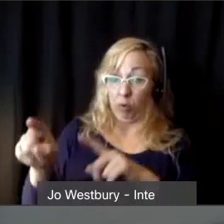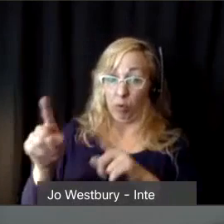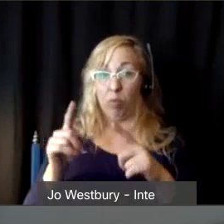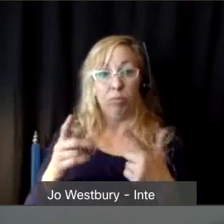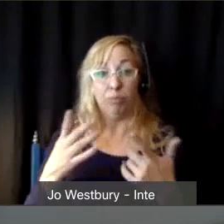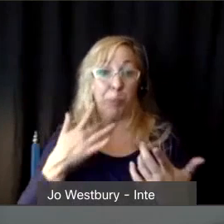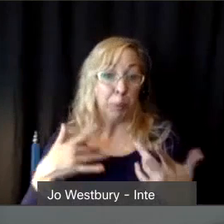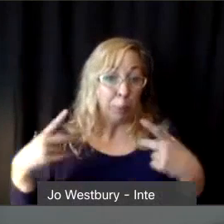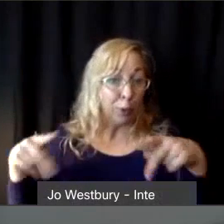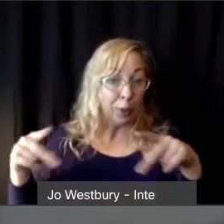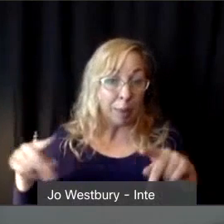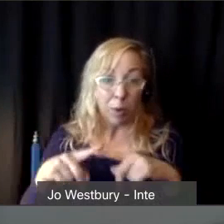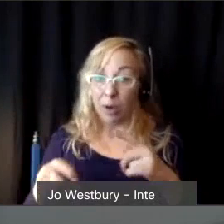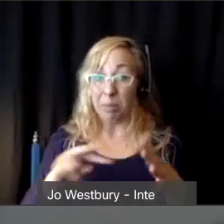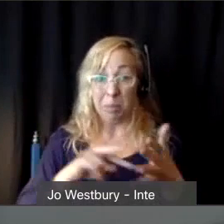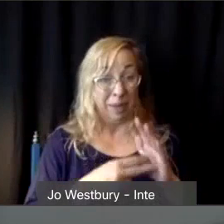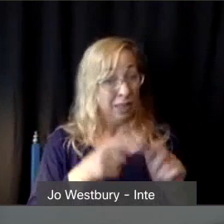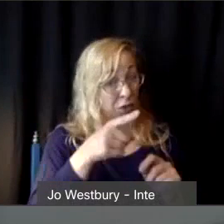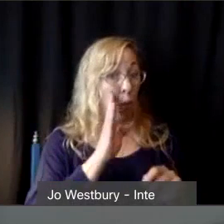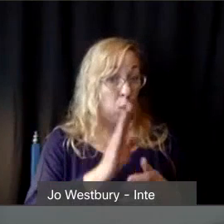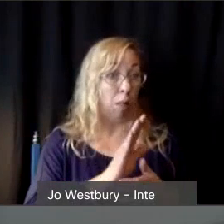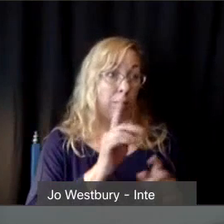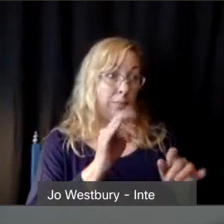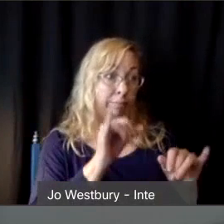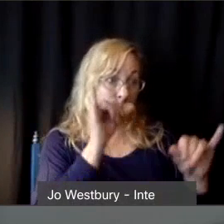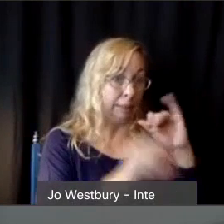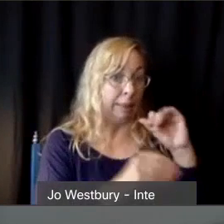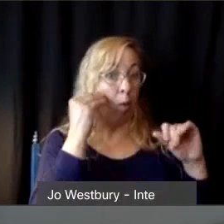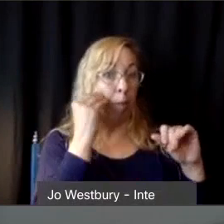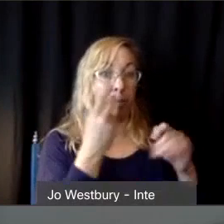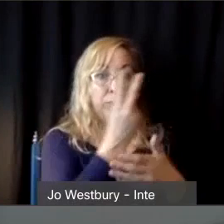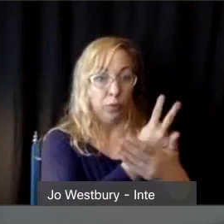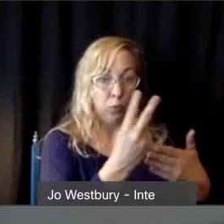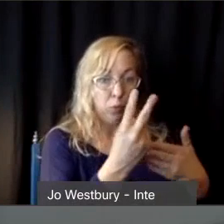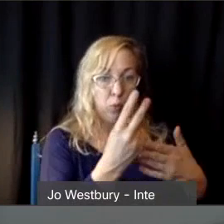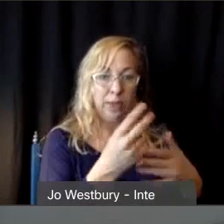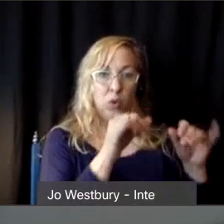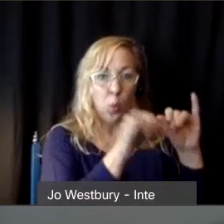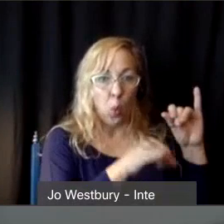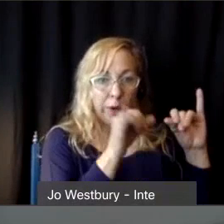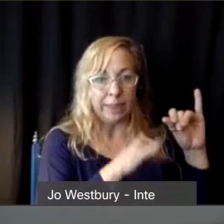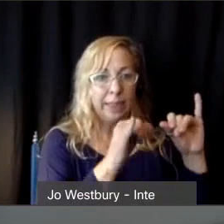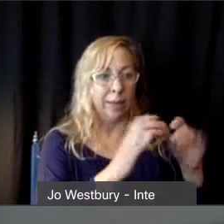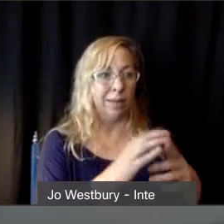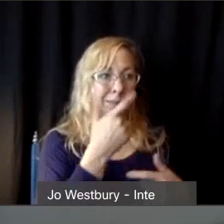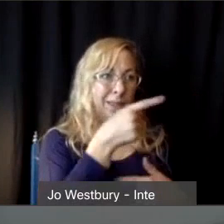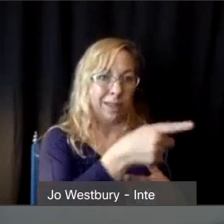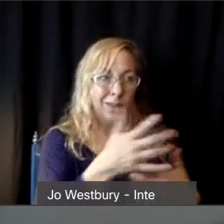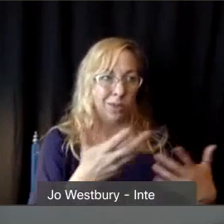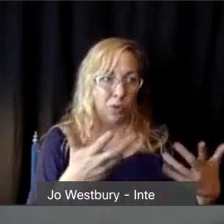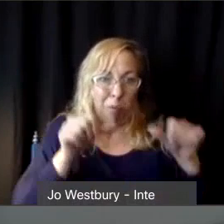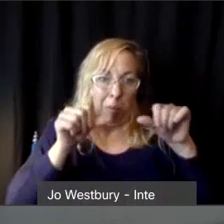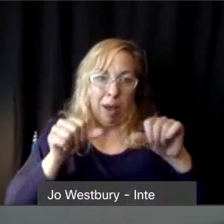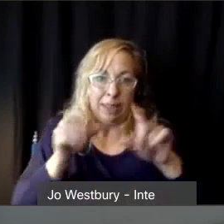weeks because, you've placed yourself potentially at risk, and you live with a